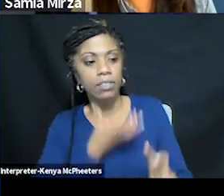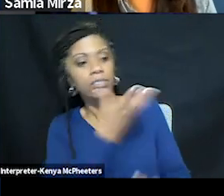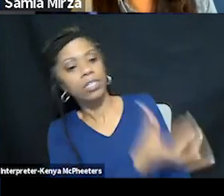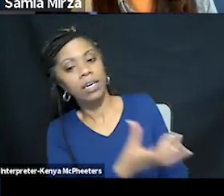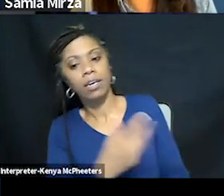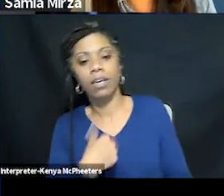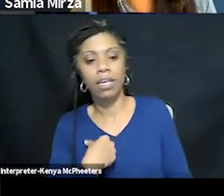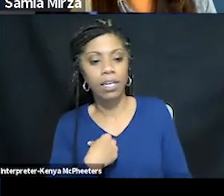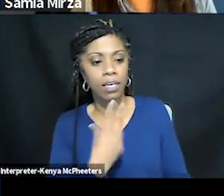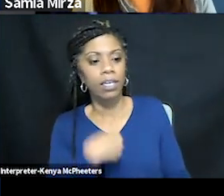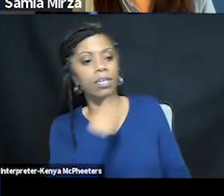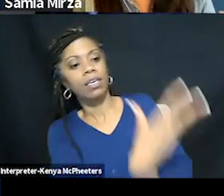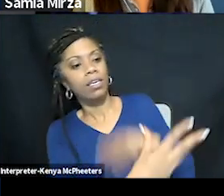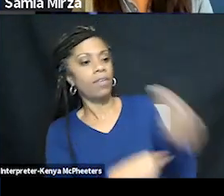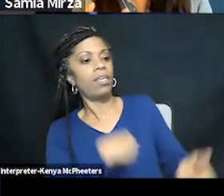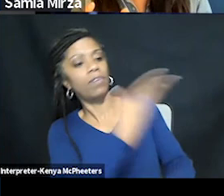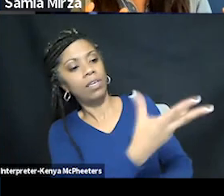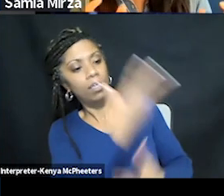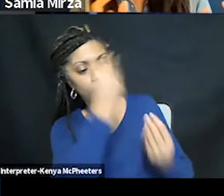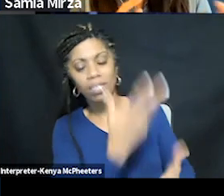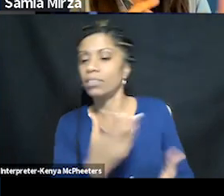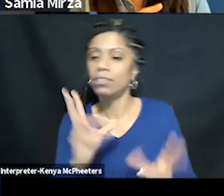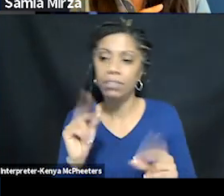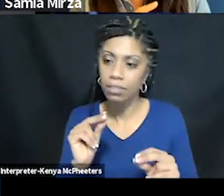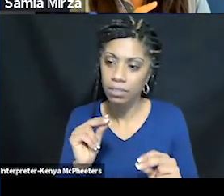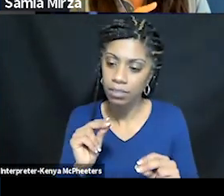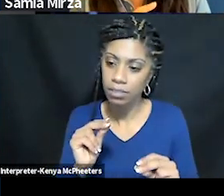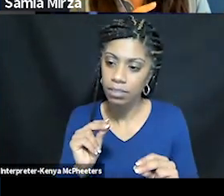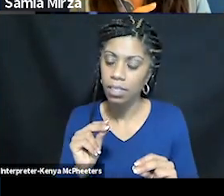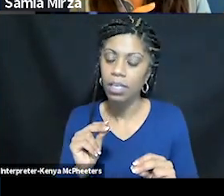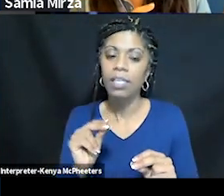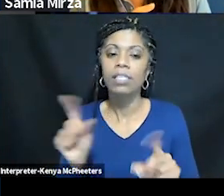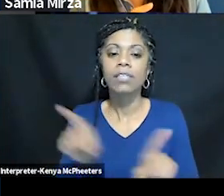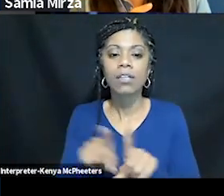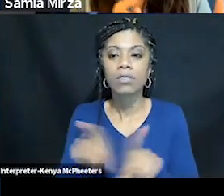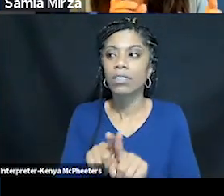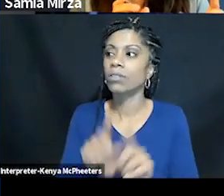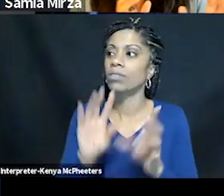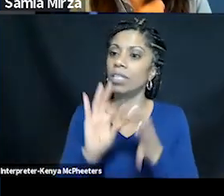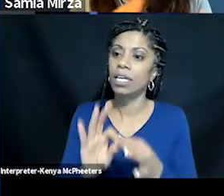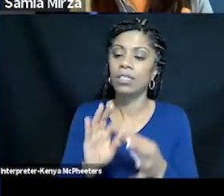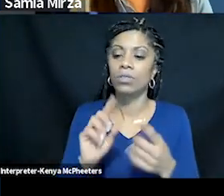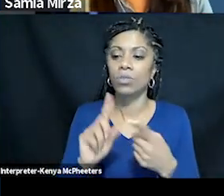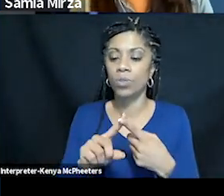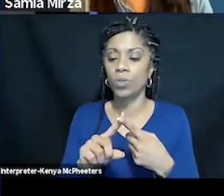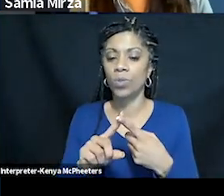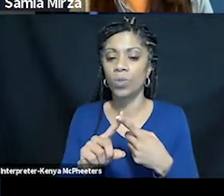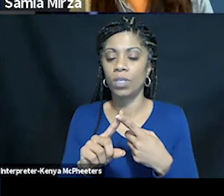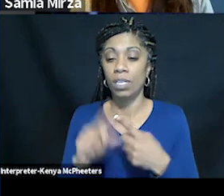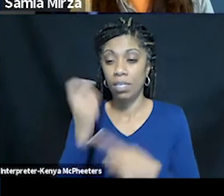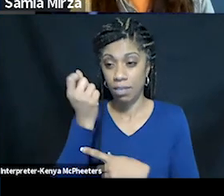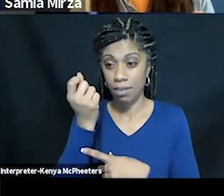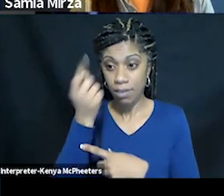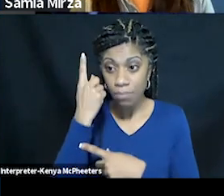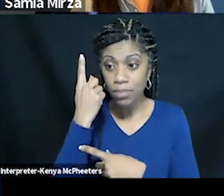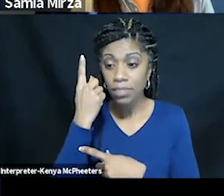that the vendors that you hire, this kind of goes back to what we talked about of the competencies that you're hiring